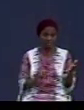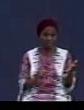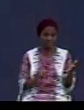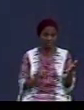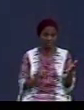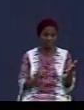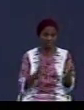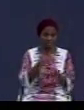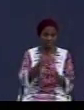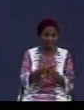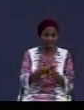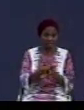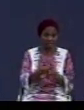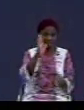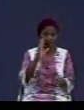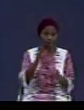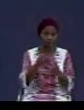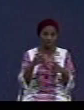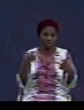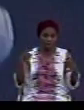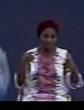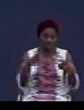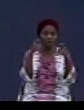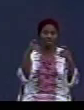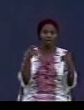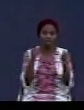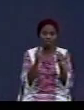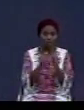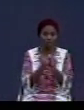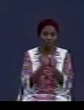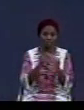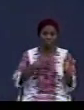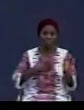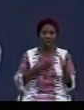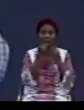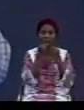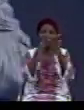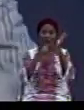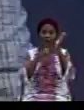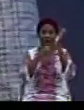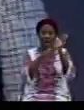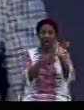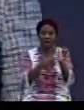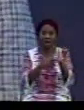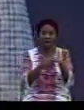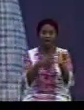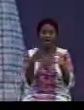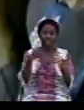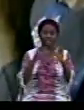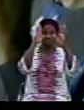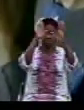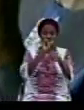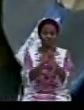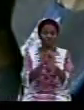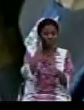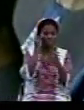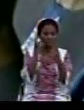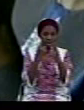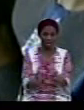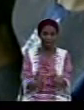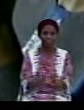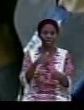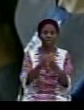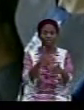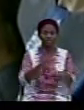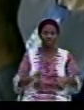explodes or gets contact with my declaration, a miracle must happen in your life.